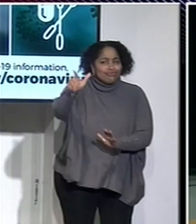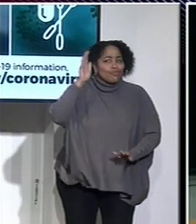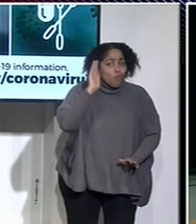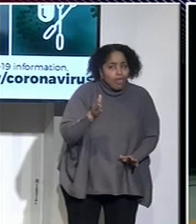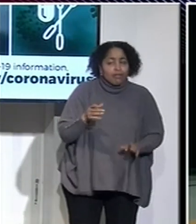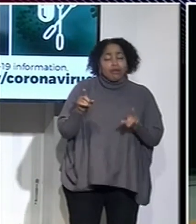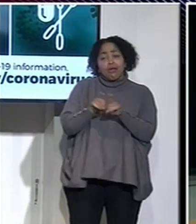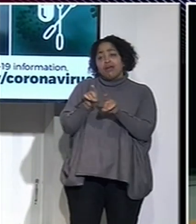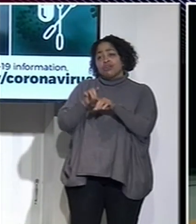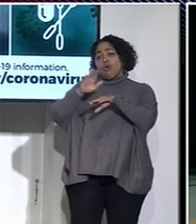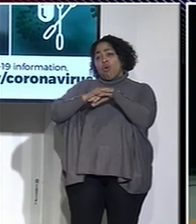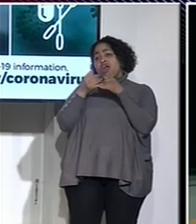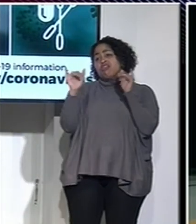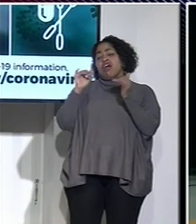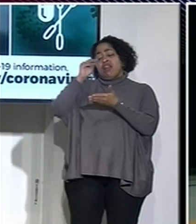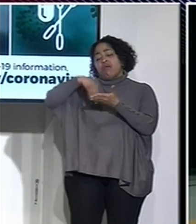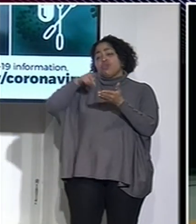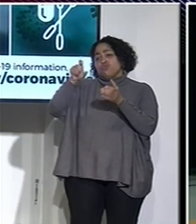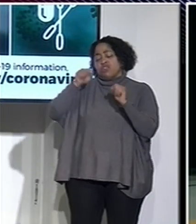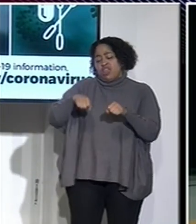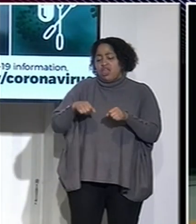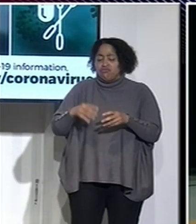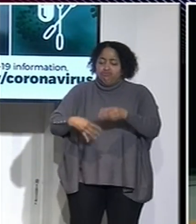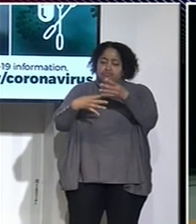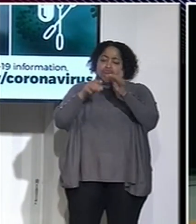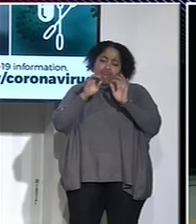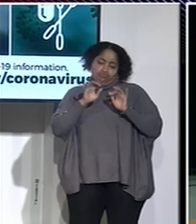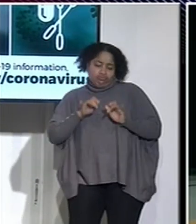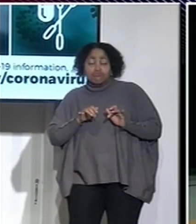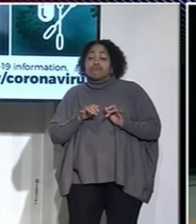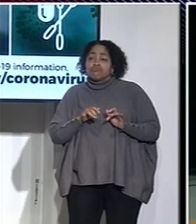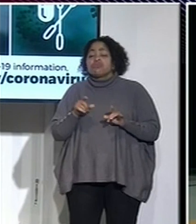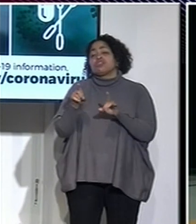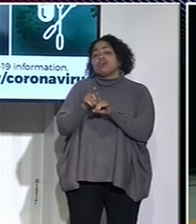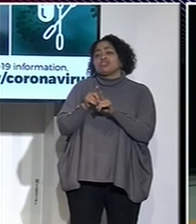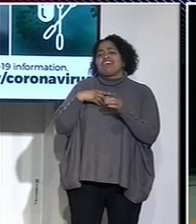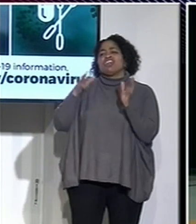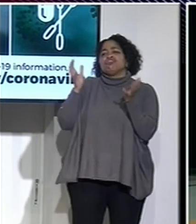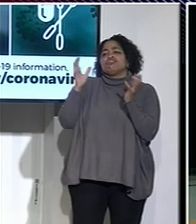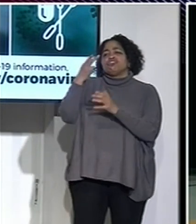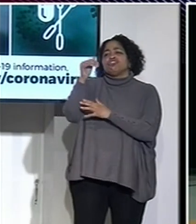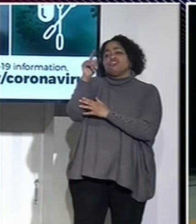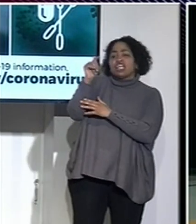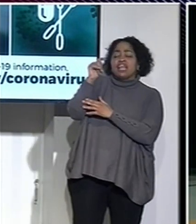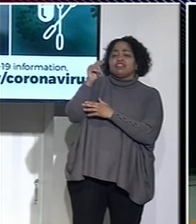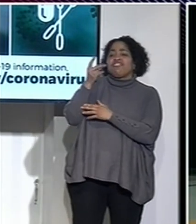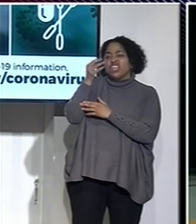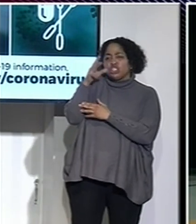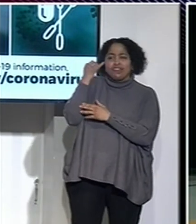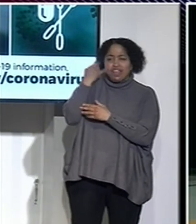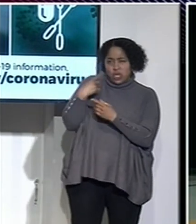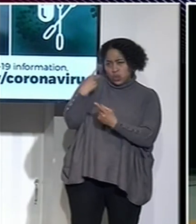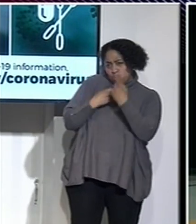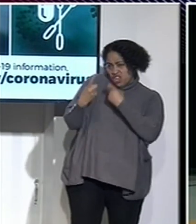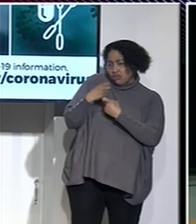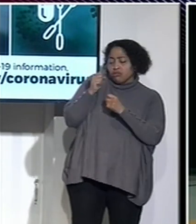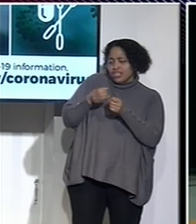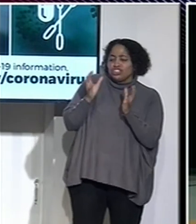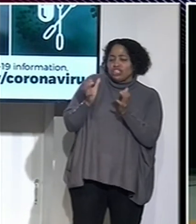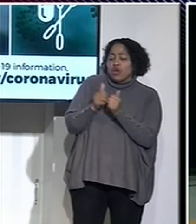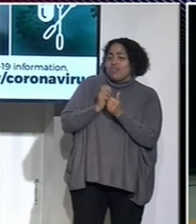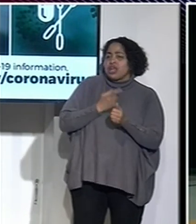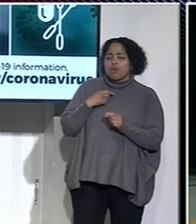online application on the website that you can ask, that you can fill out. And also we have a chat feature also on our website. So if you have a question, you can chat us and